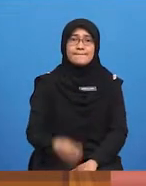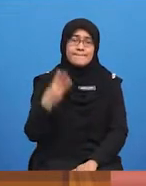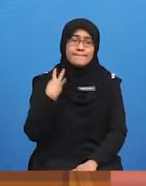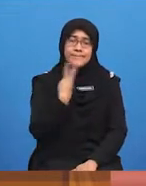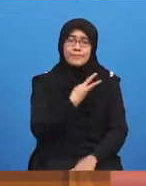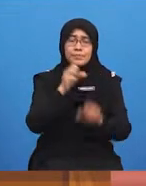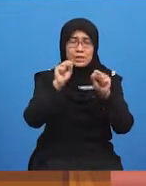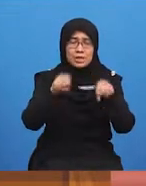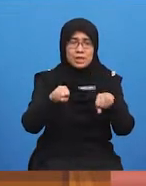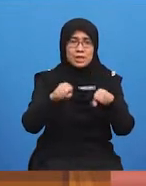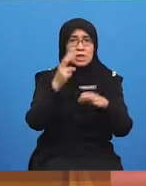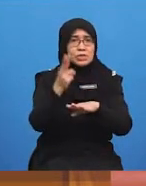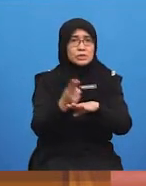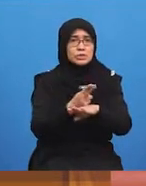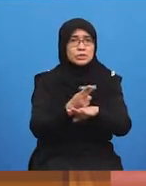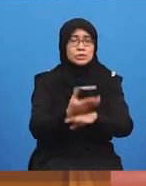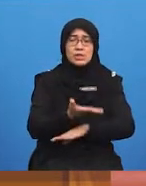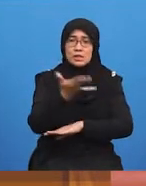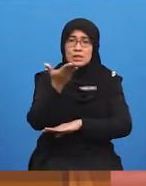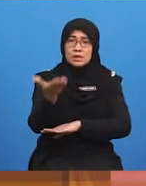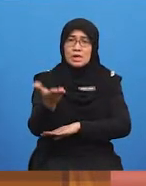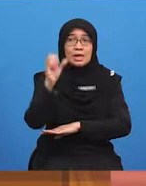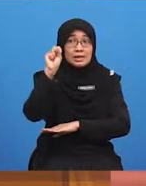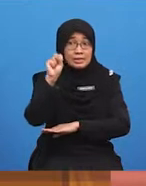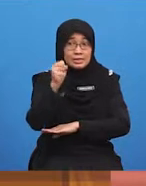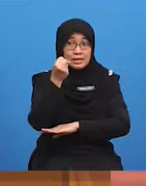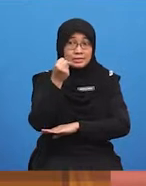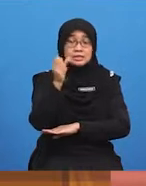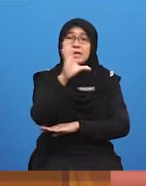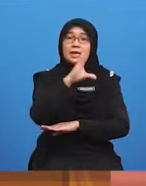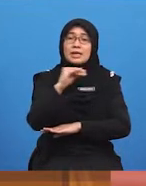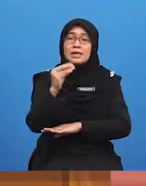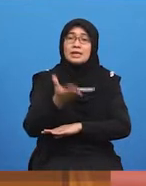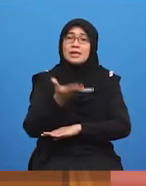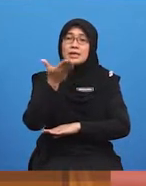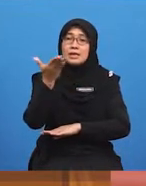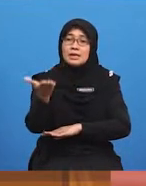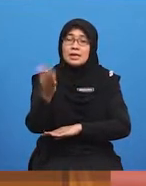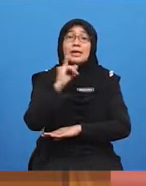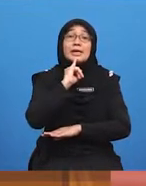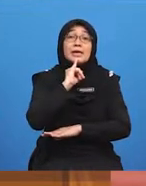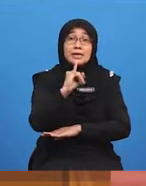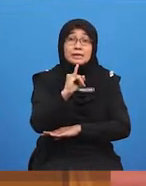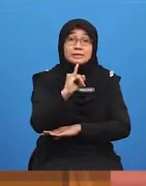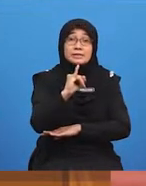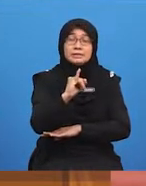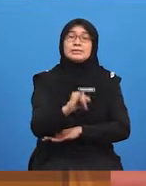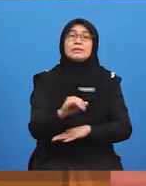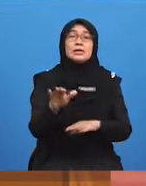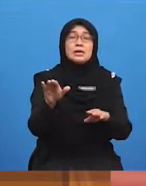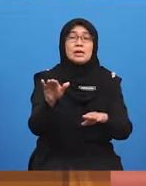Yolo. Both there's and there is are correct. It's just sometimes in